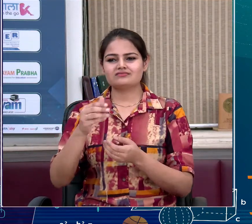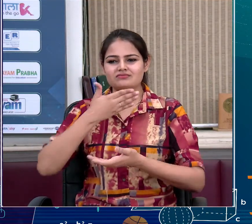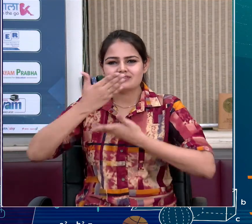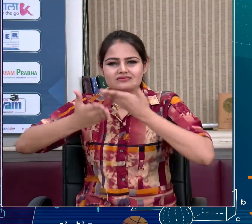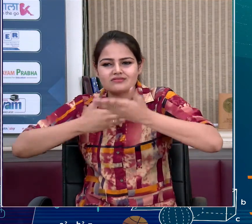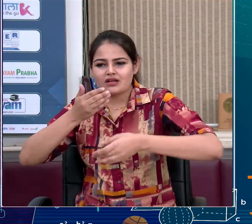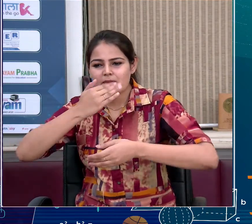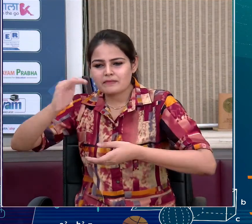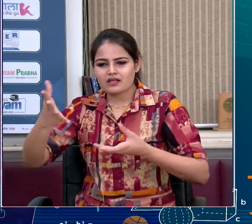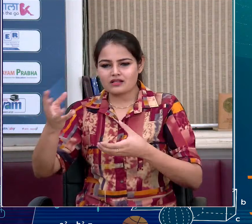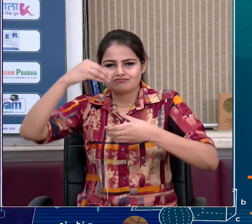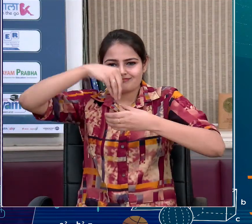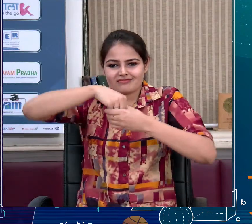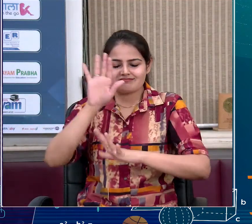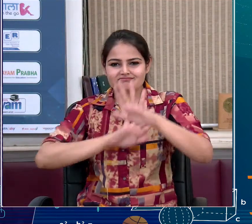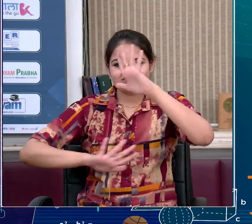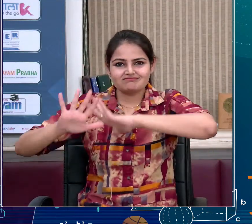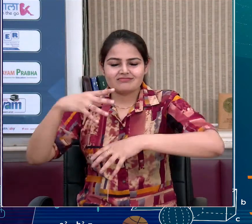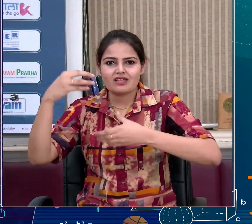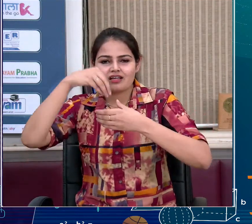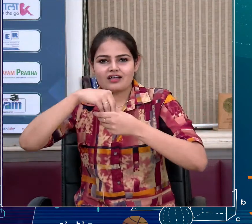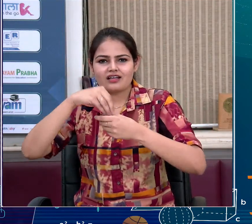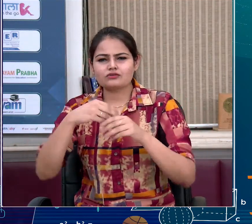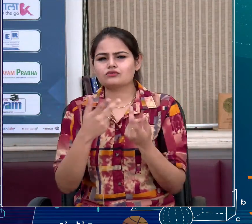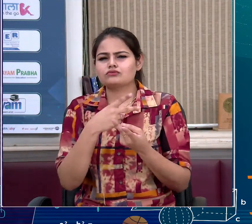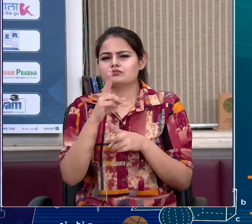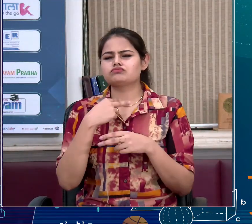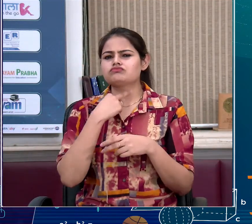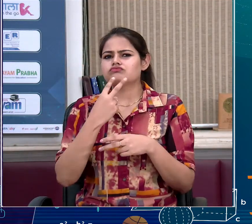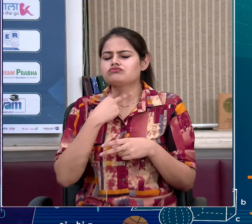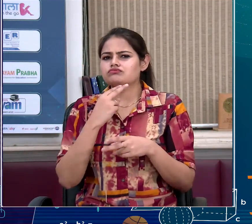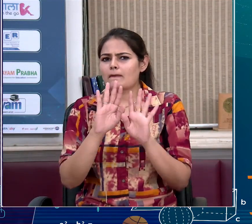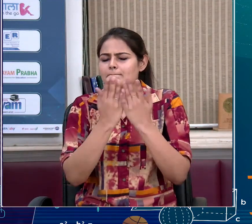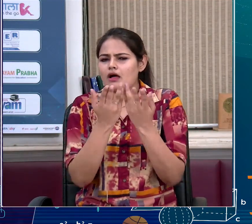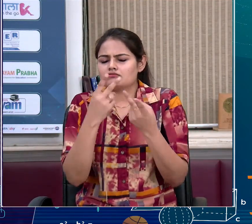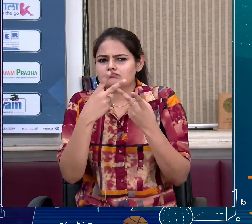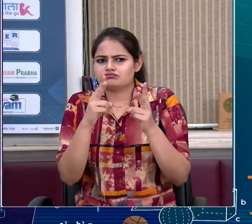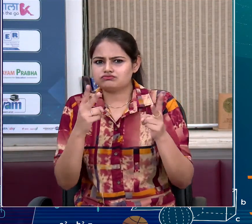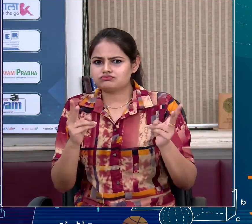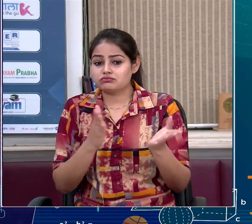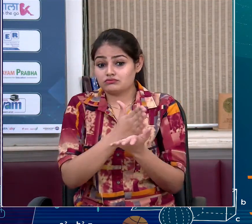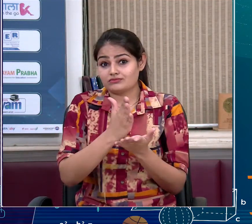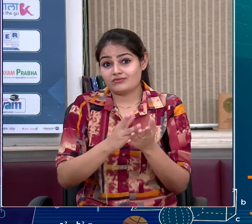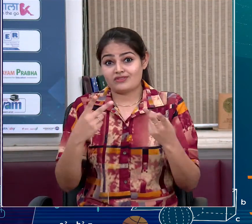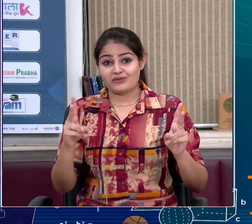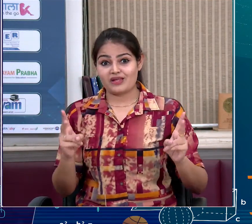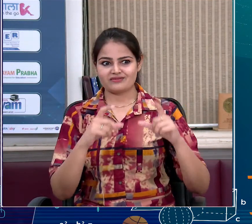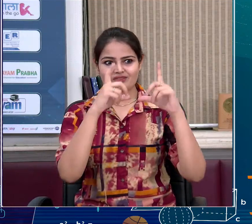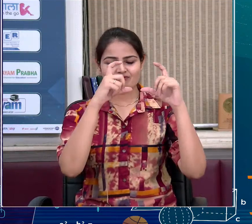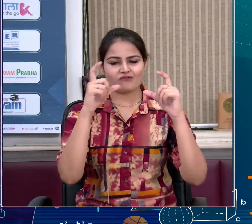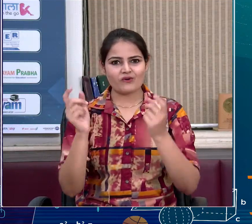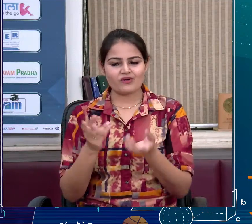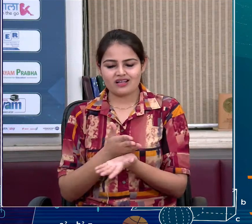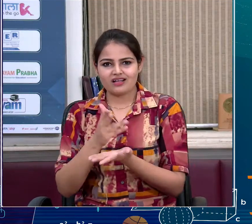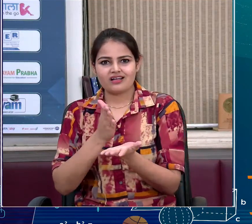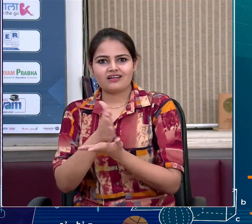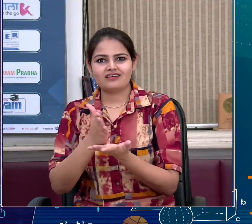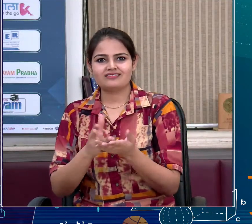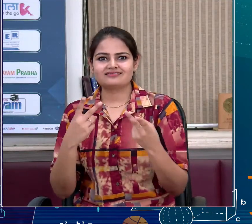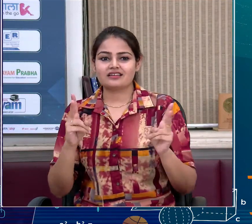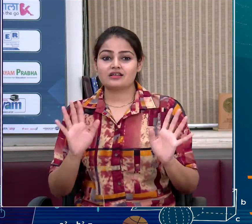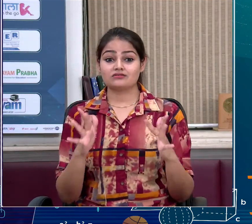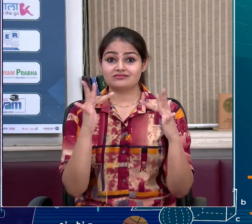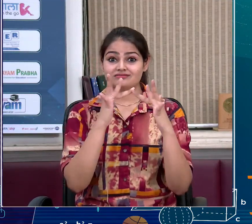reading. There are a lot of auditory books which is available with very nice pictures cues on the